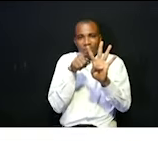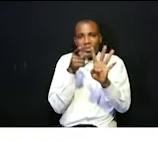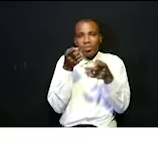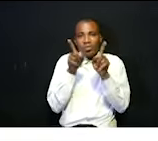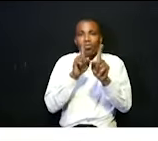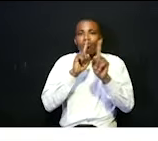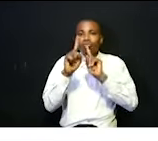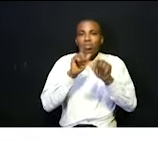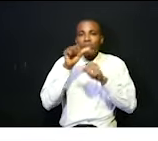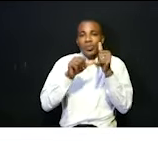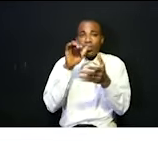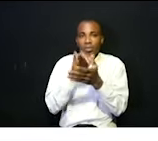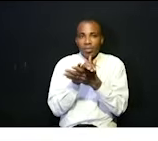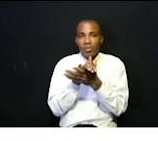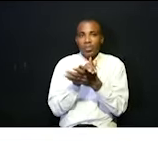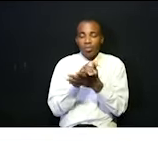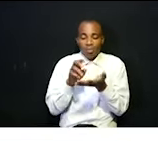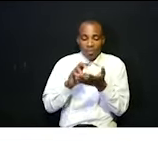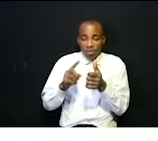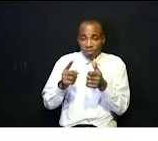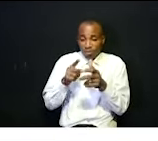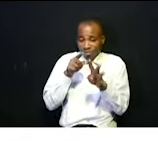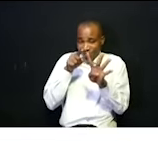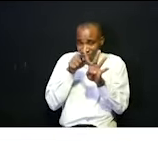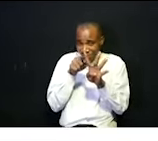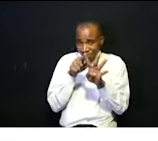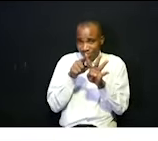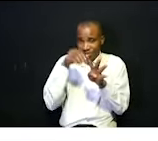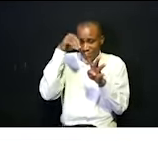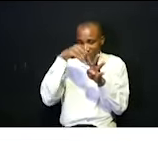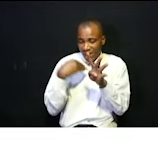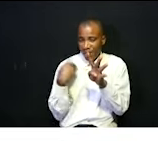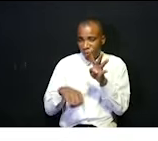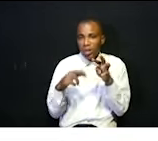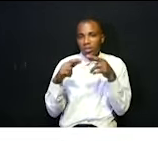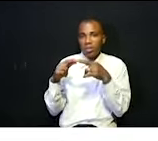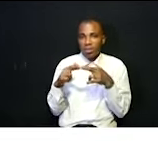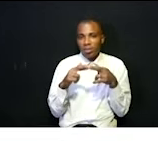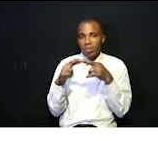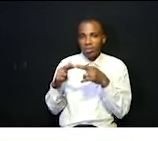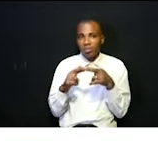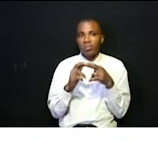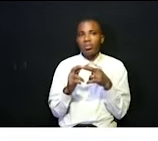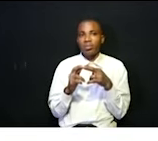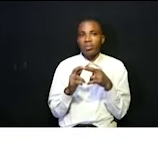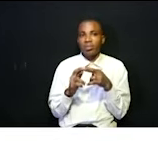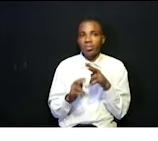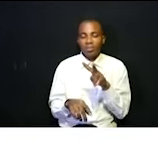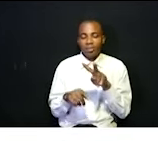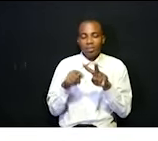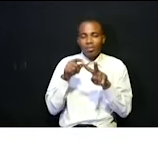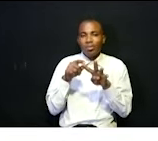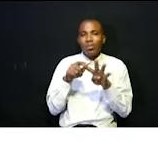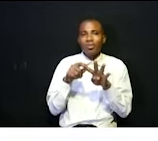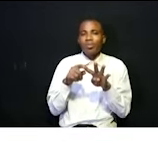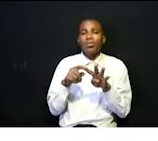it is a relationship. E di kan no sa wo hwe na ware fam dia e ya yonkofa with a non-relative. Ah, e da